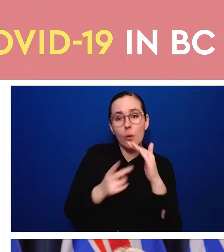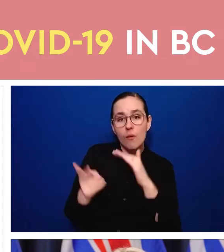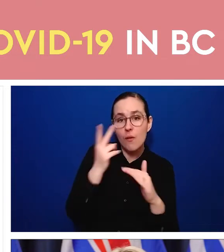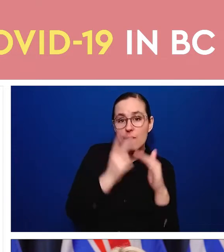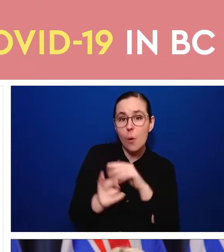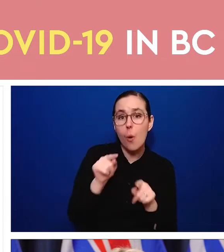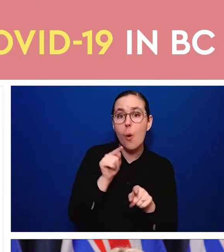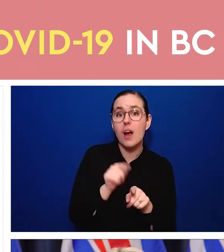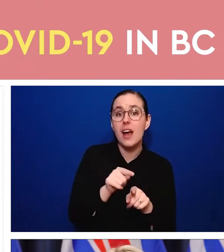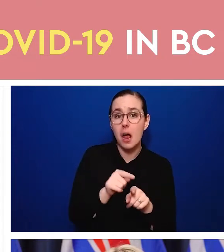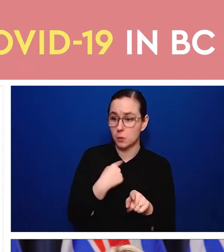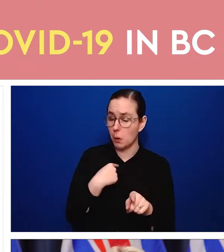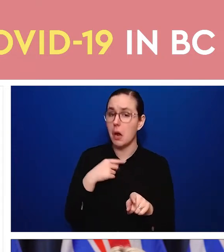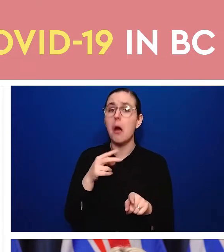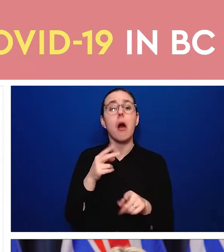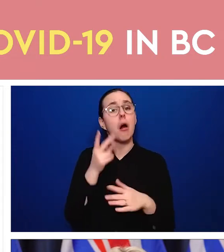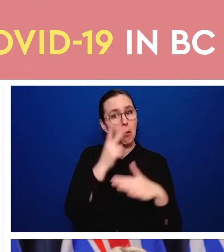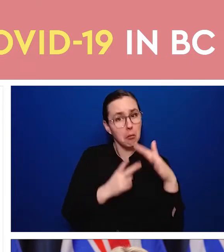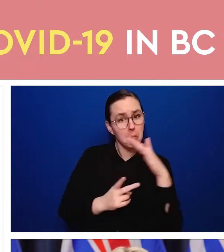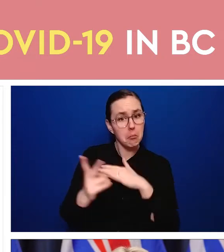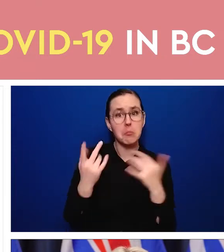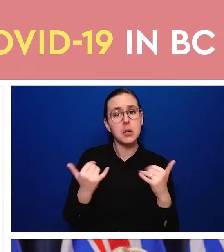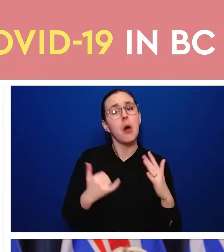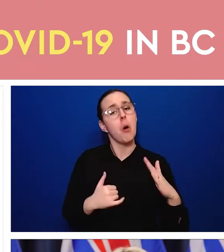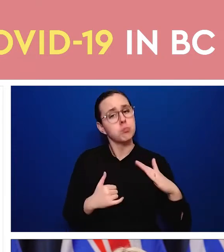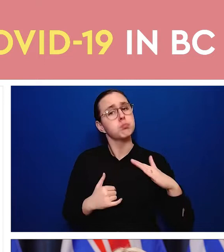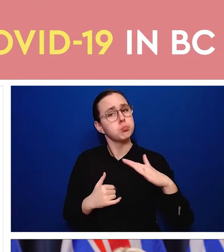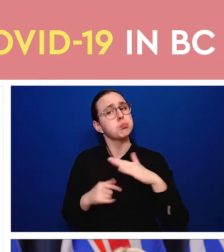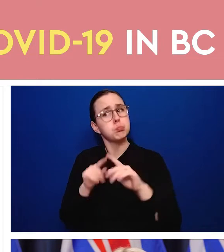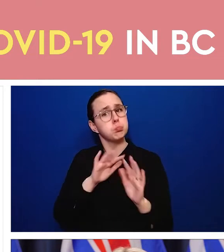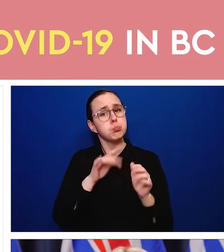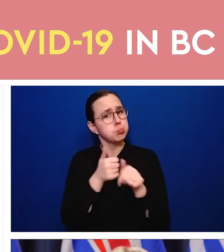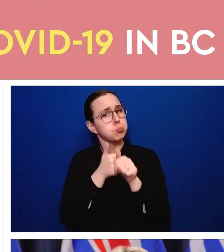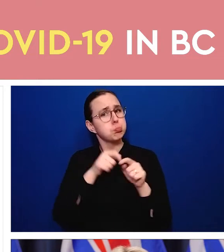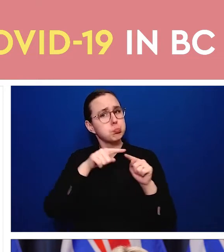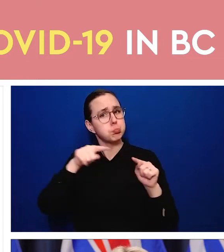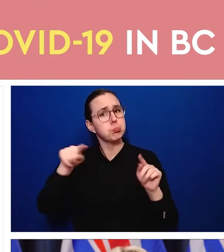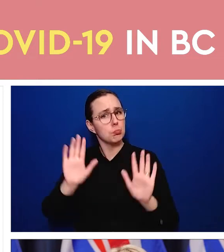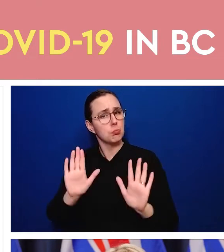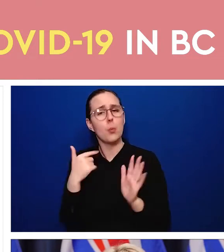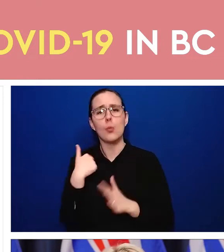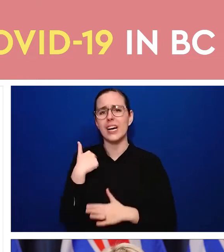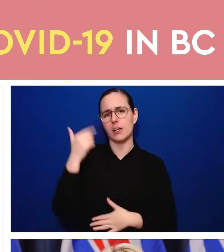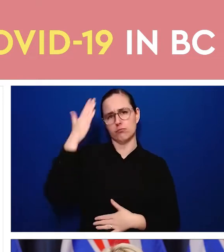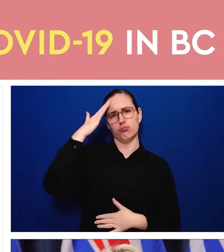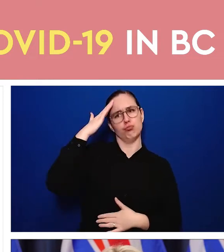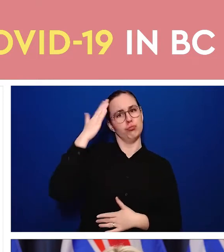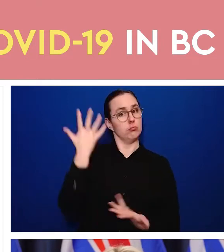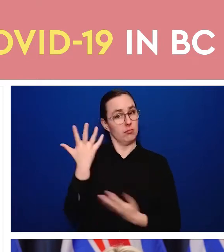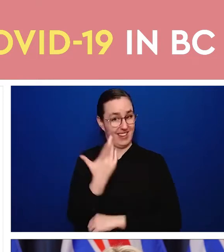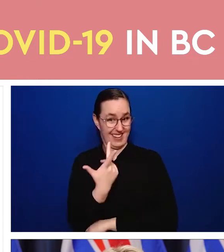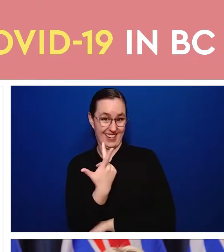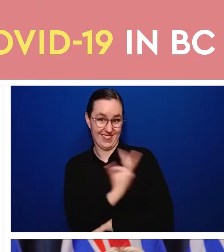we've expected to be with the rate of vaccination and immunity that we have in our community and with people taking